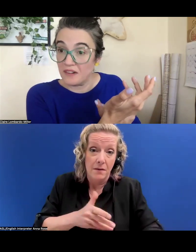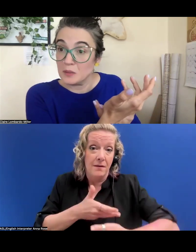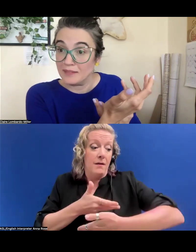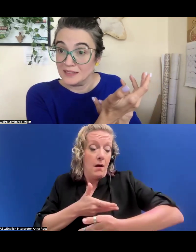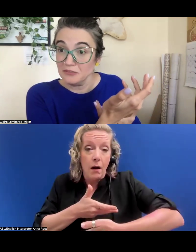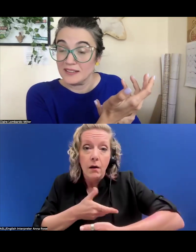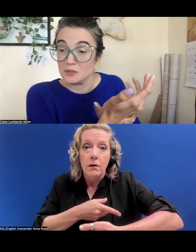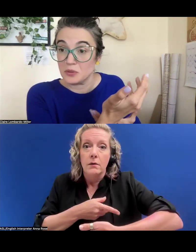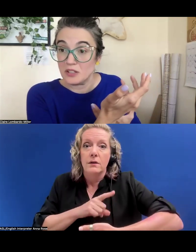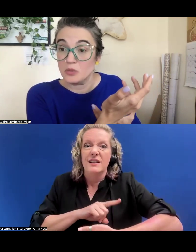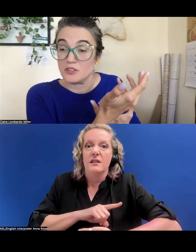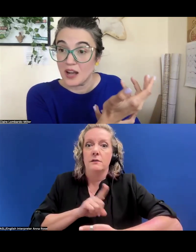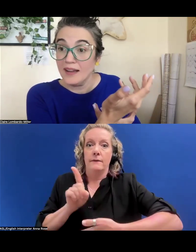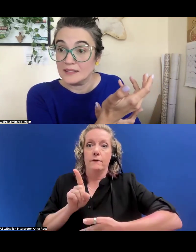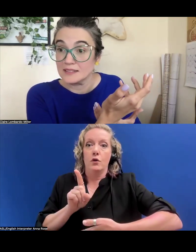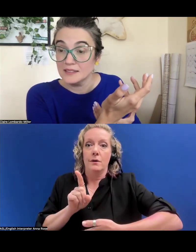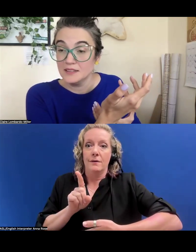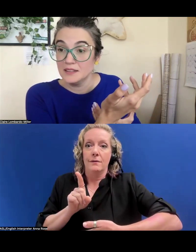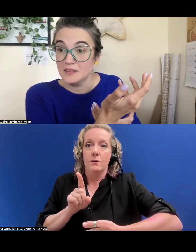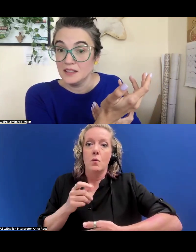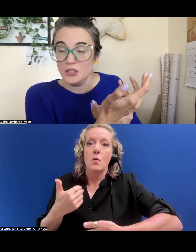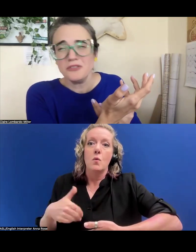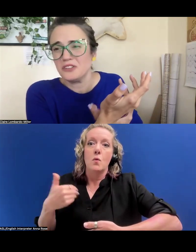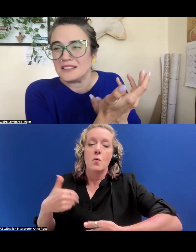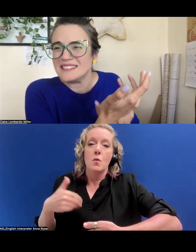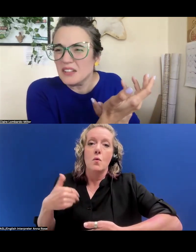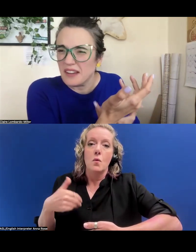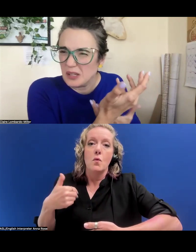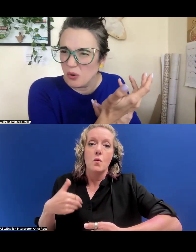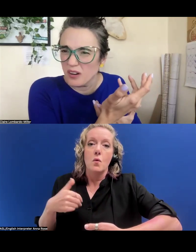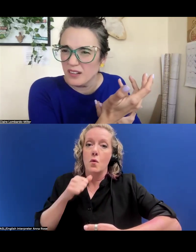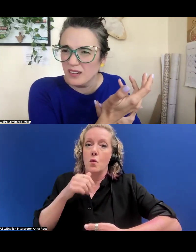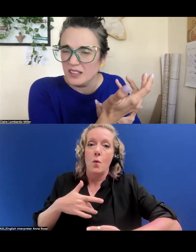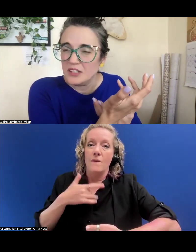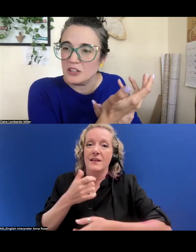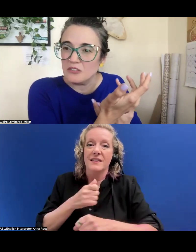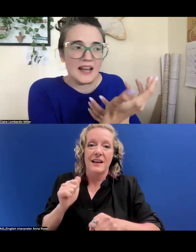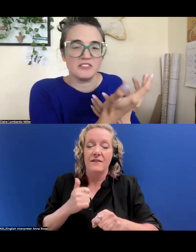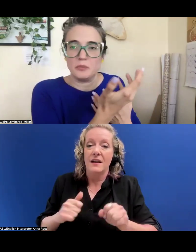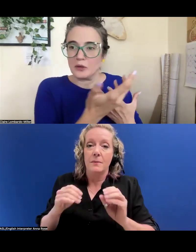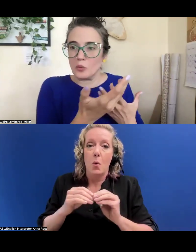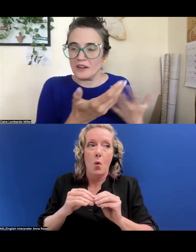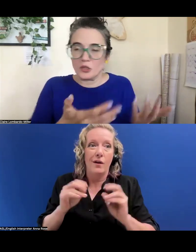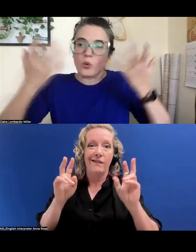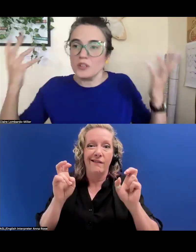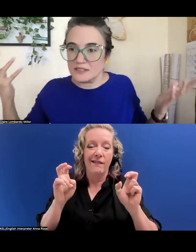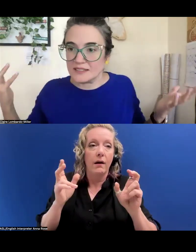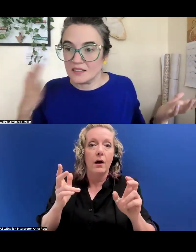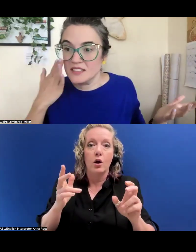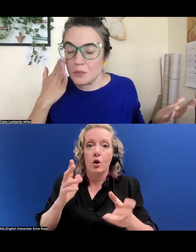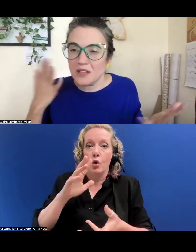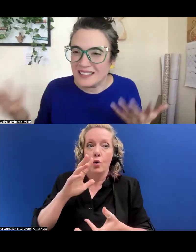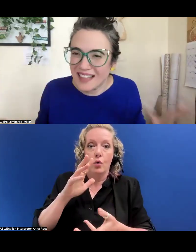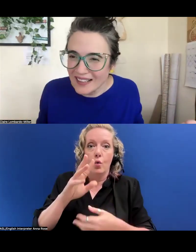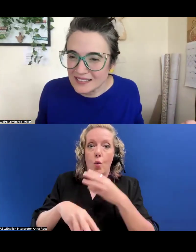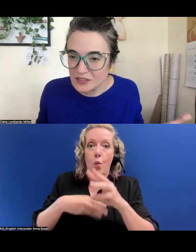huge fundamental difference between you and your child, you don't feel very safe anymore, for lack of a better word. Your world is kind of